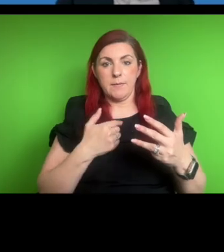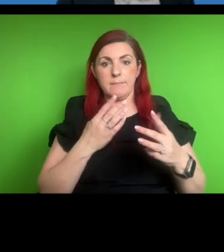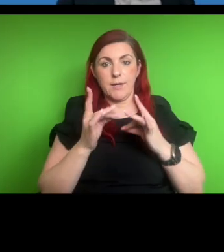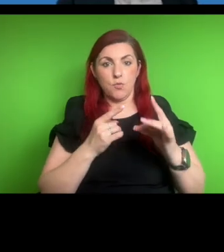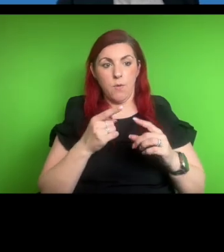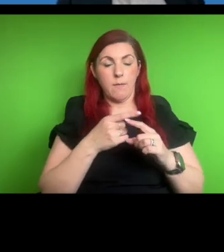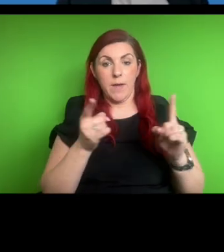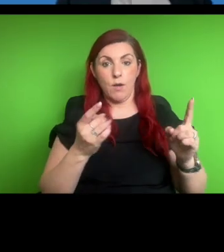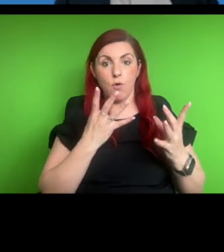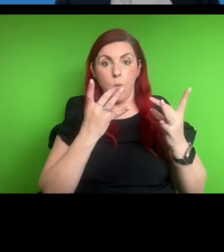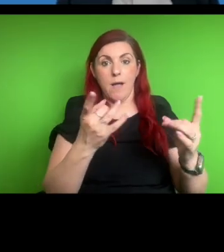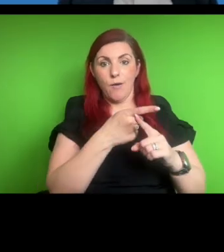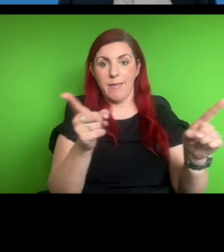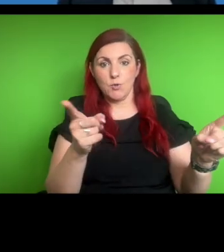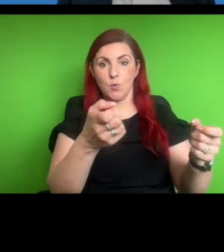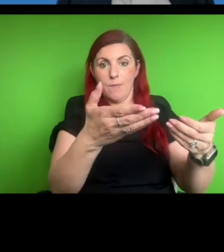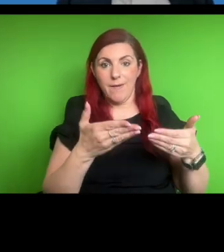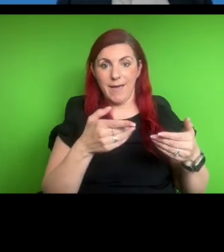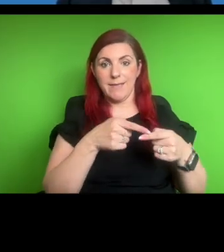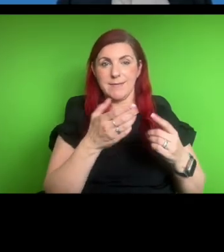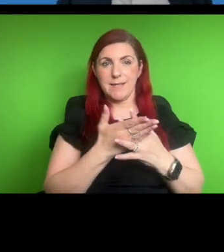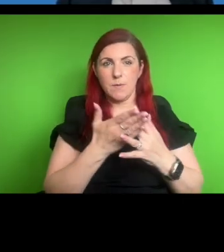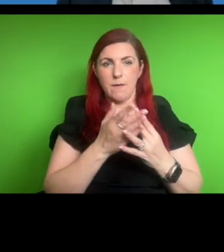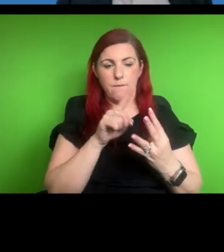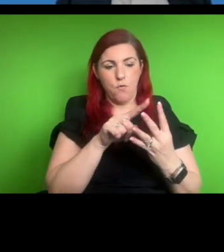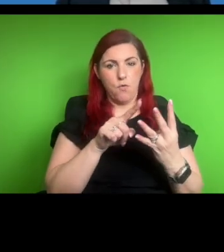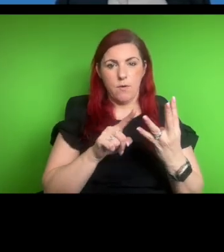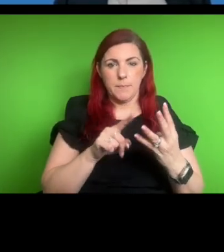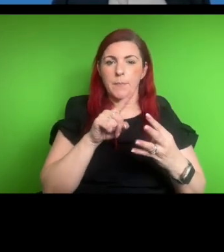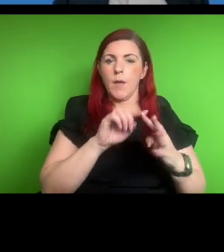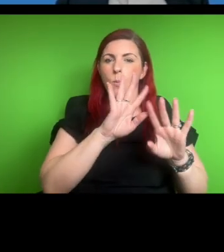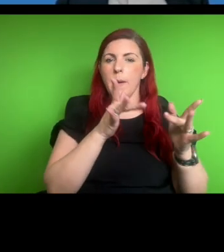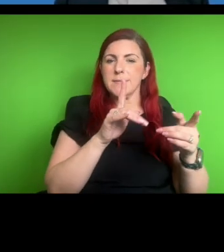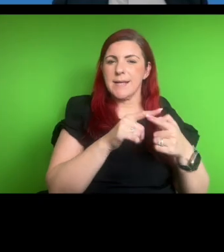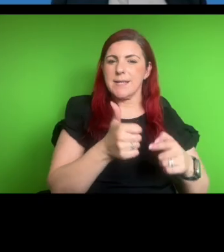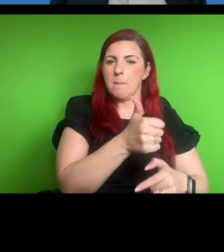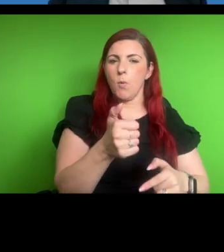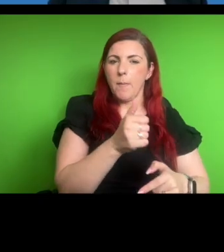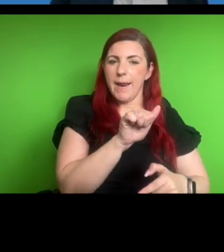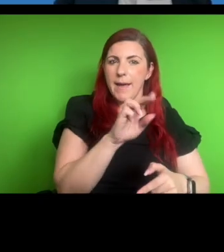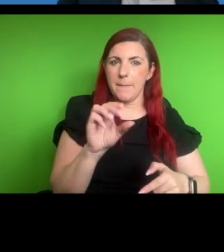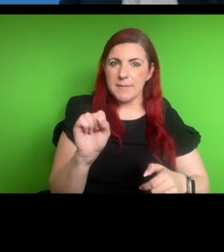areas: websites and mobile apps, accessible information, support